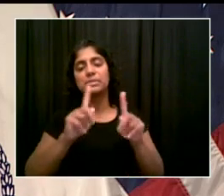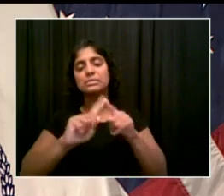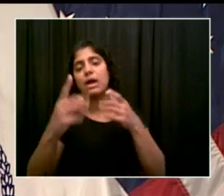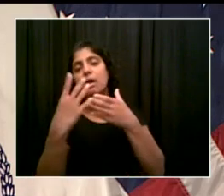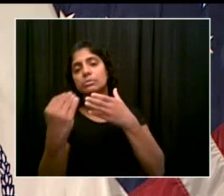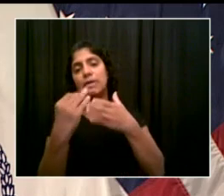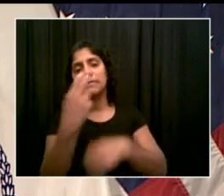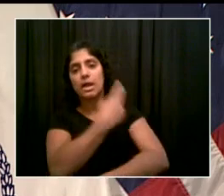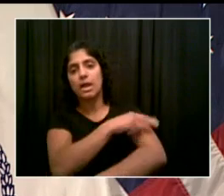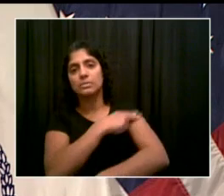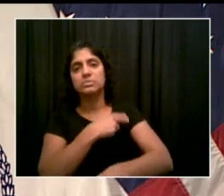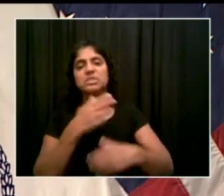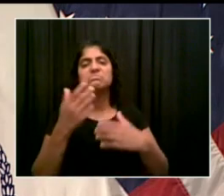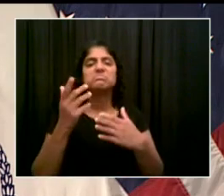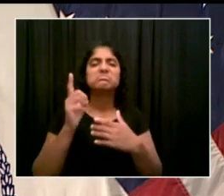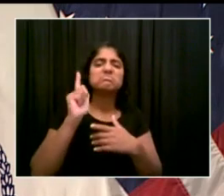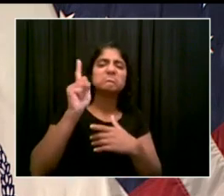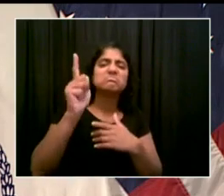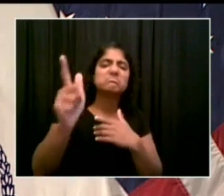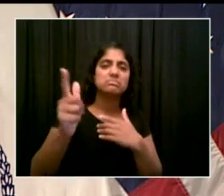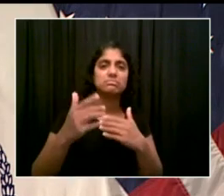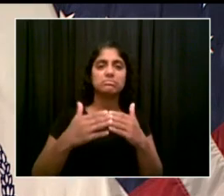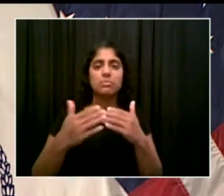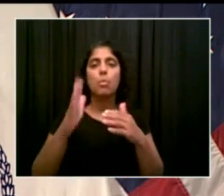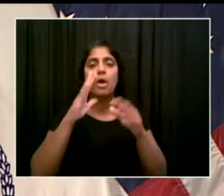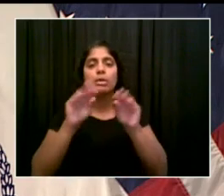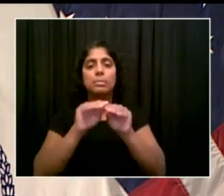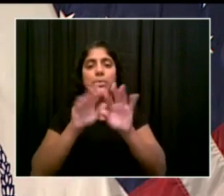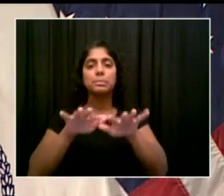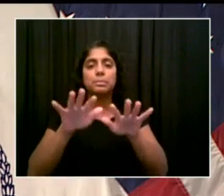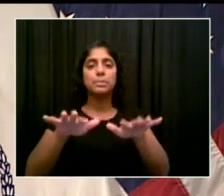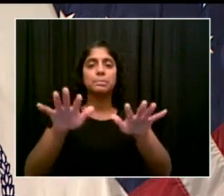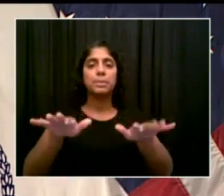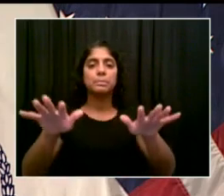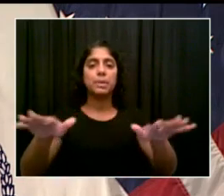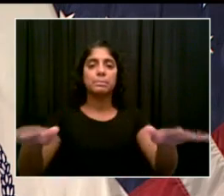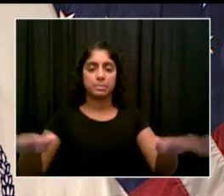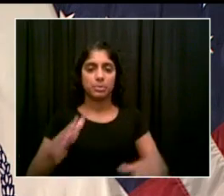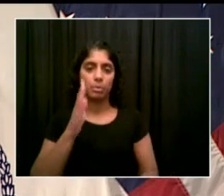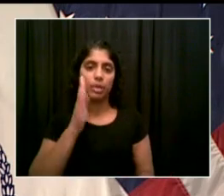curve. But we're going down the same kind of road and working it step by step.